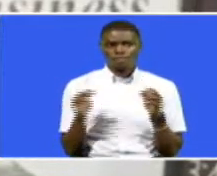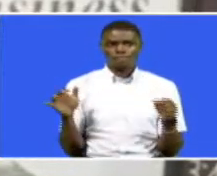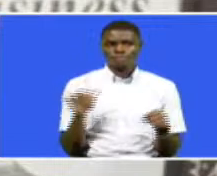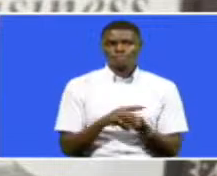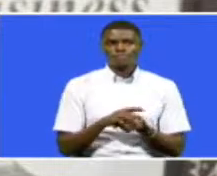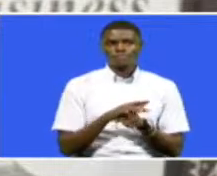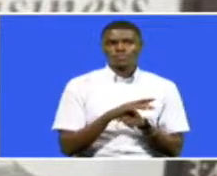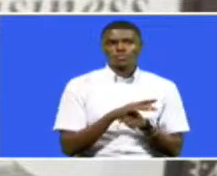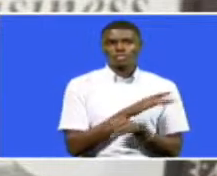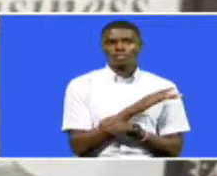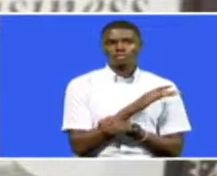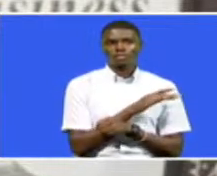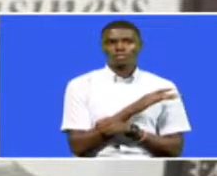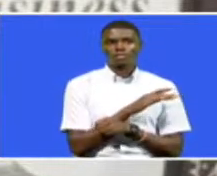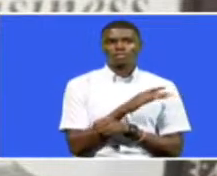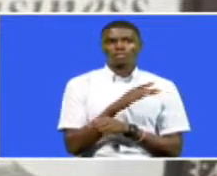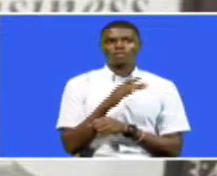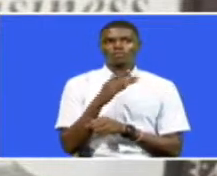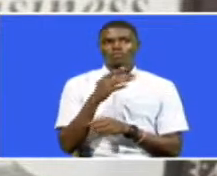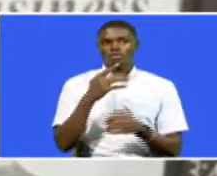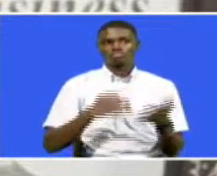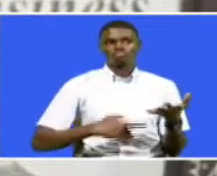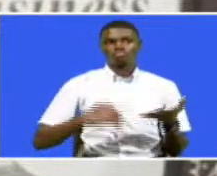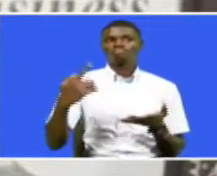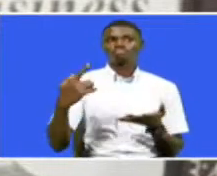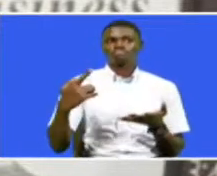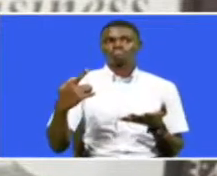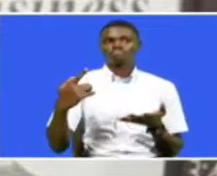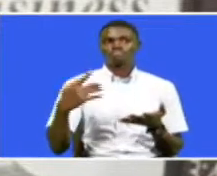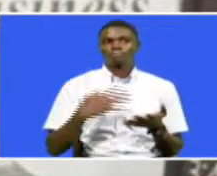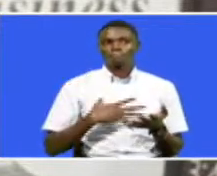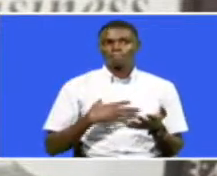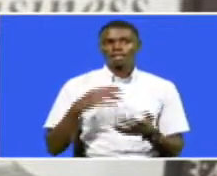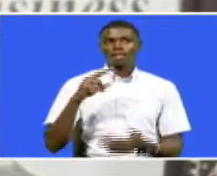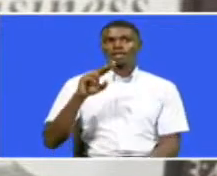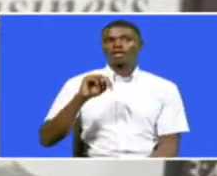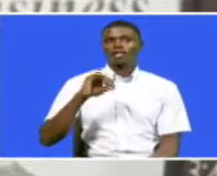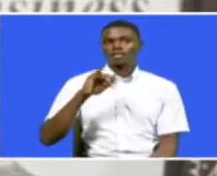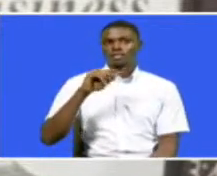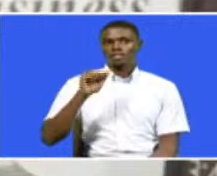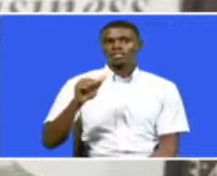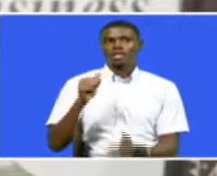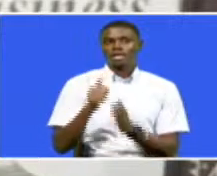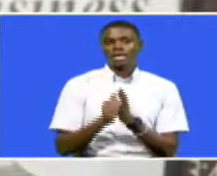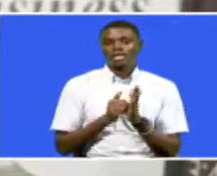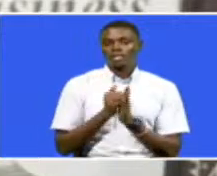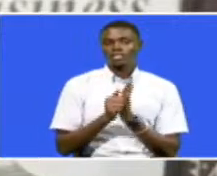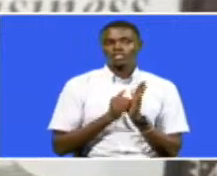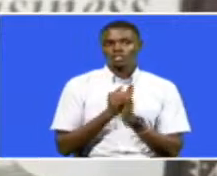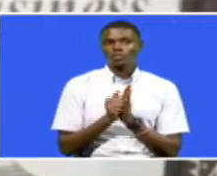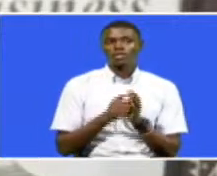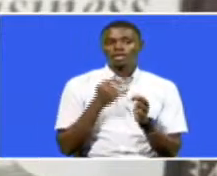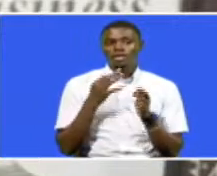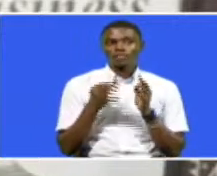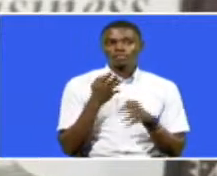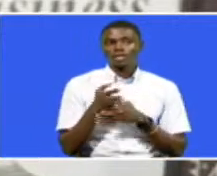fully commissioned, especially the meter gauge railways, which is there, as you know, is very slow,